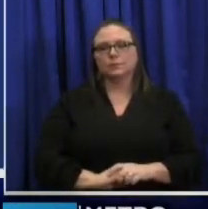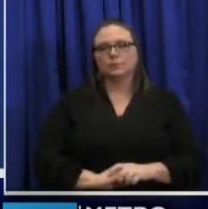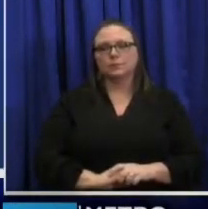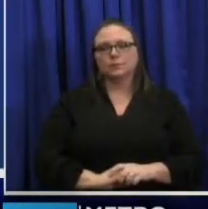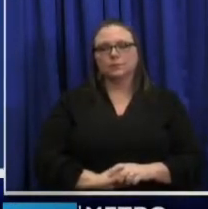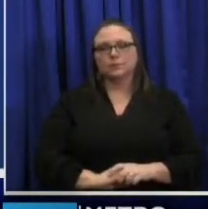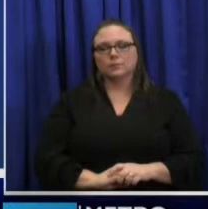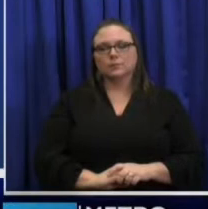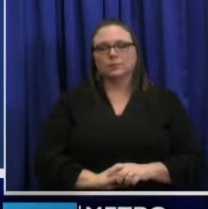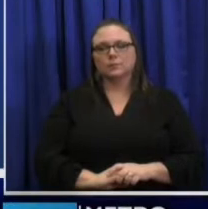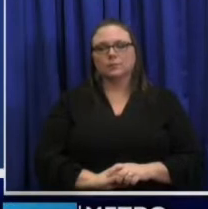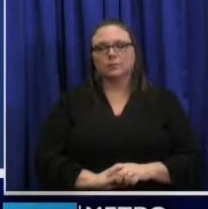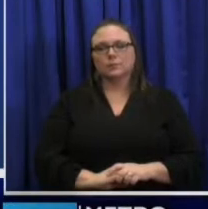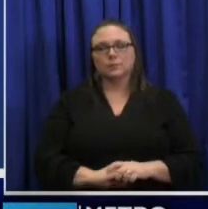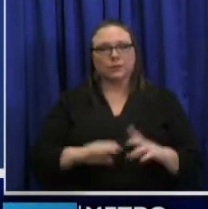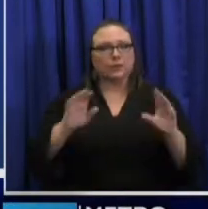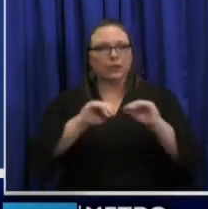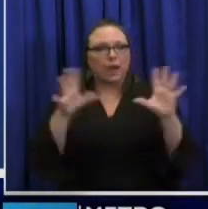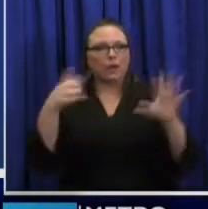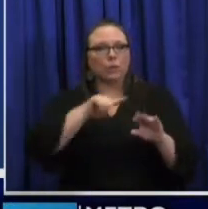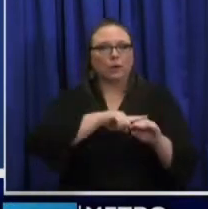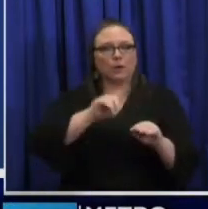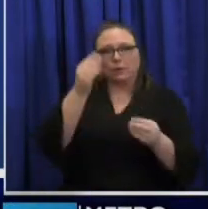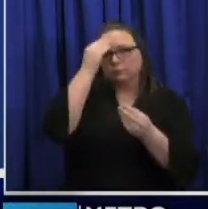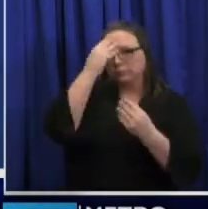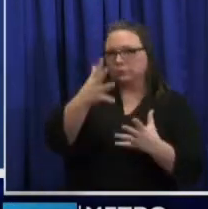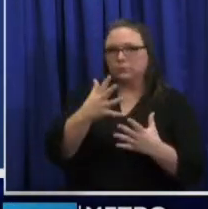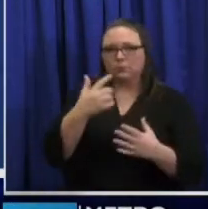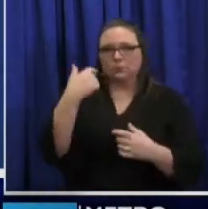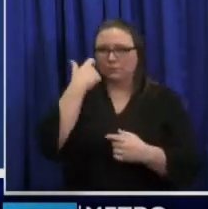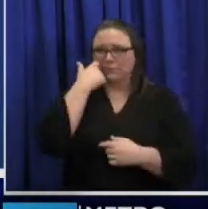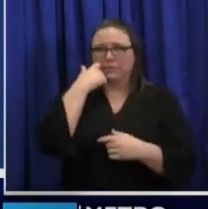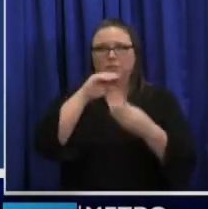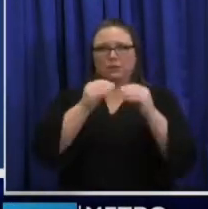how bad our numbers were very recently.